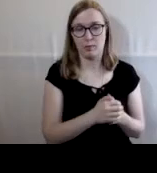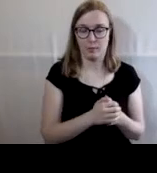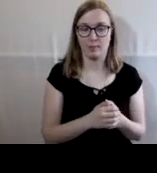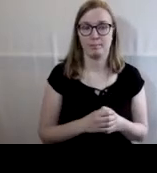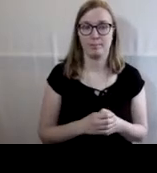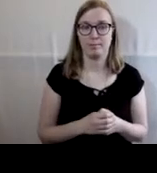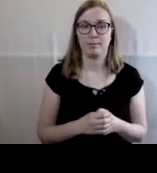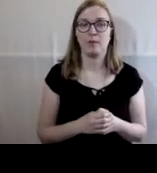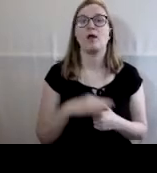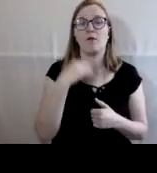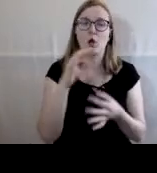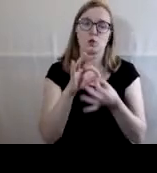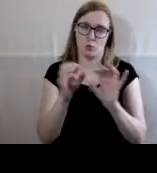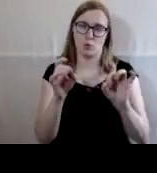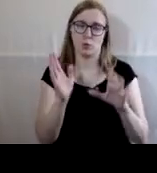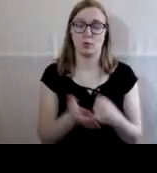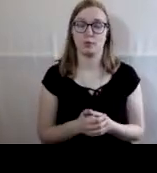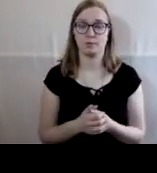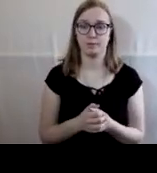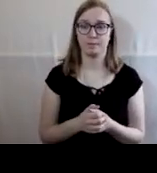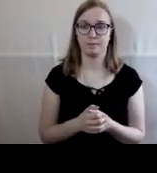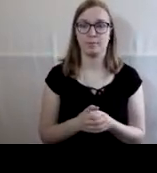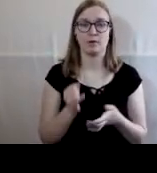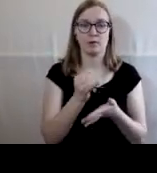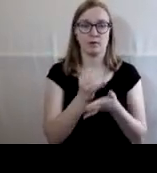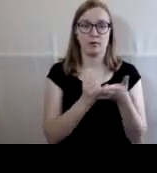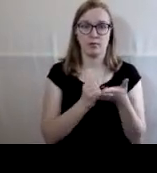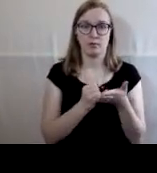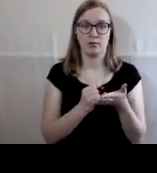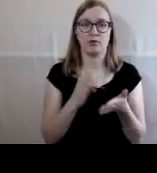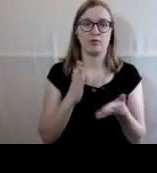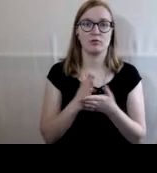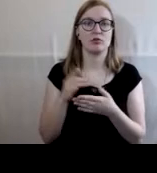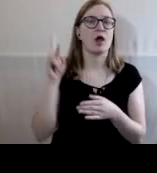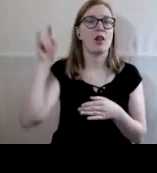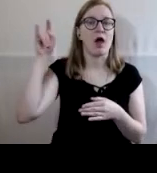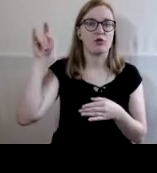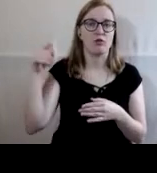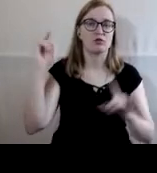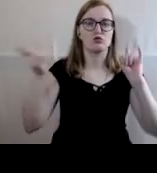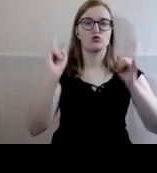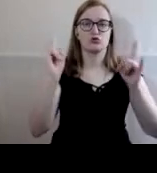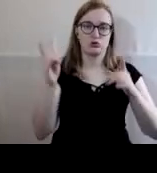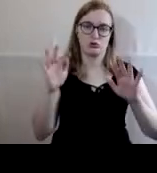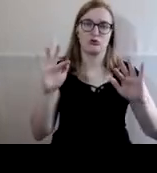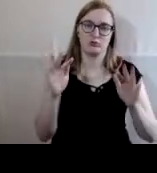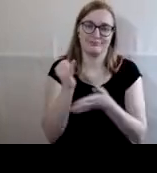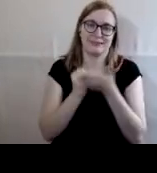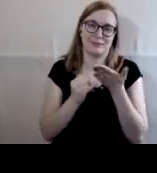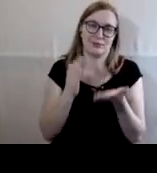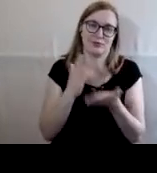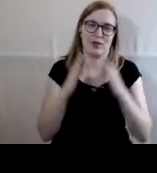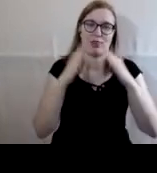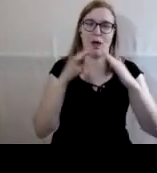by the way, in more detail. Sorry, I've got an aeroplane going over the top of my house at the moment, if you can